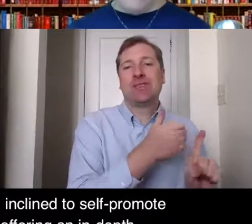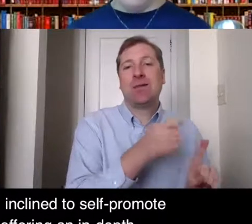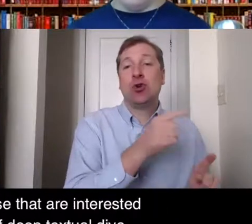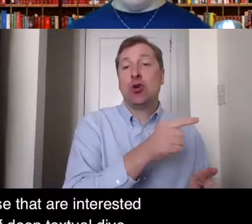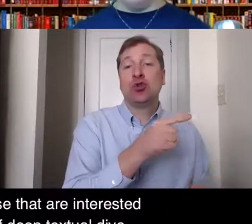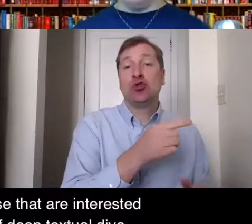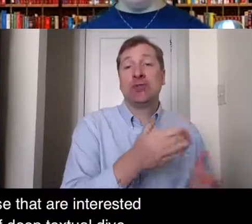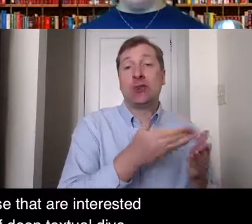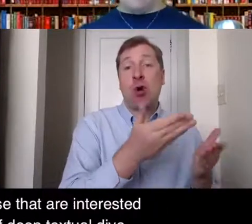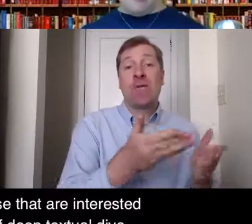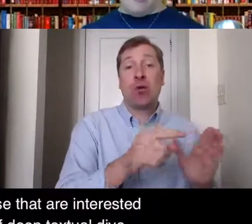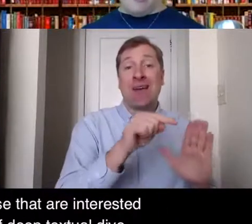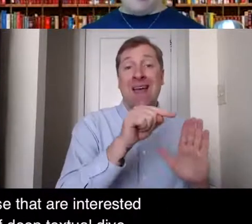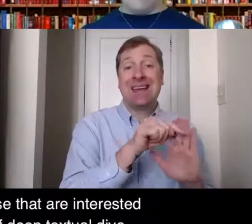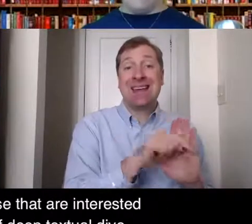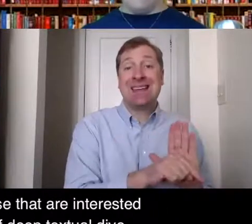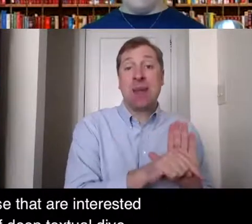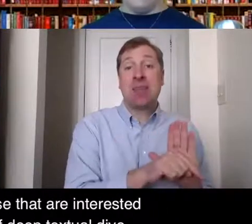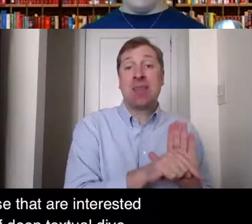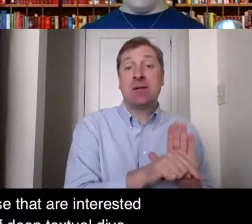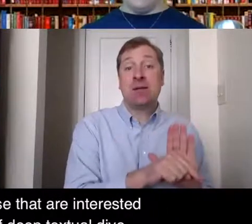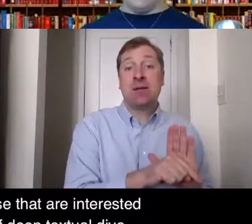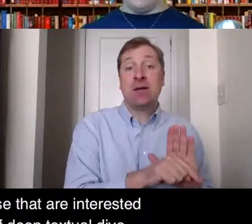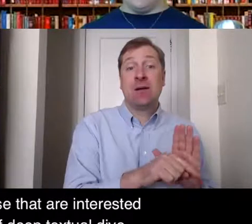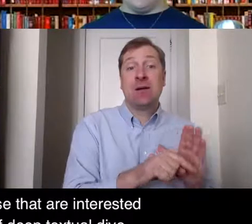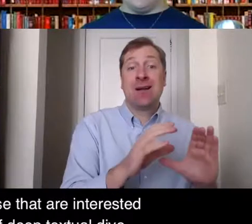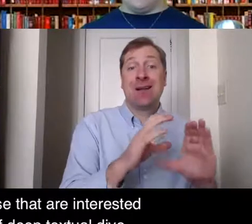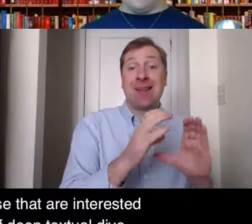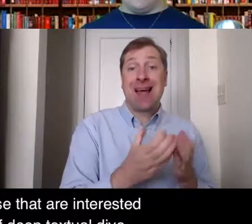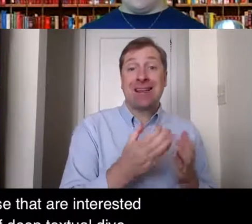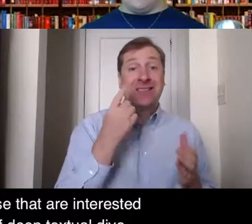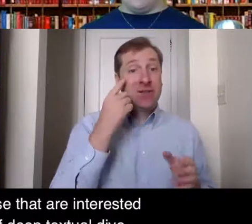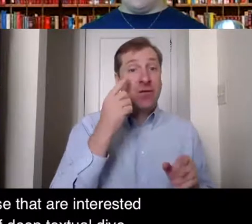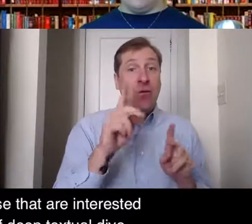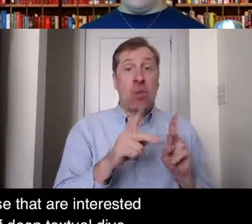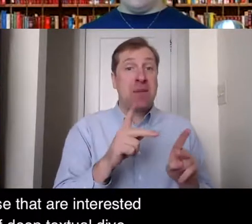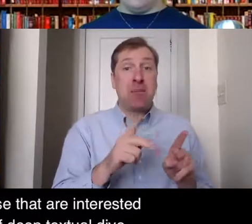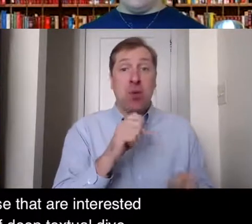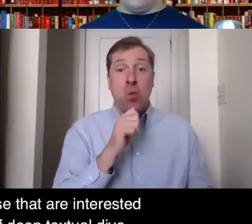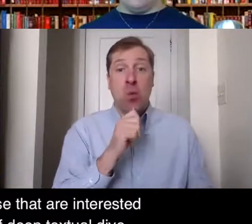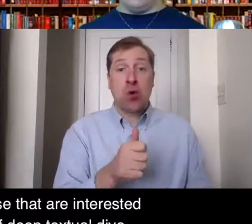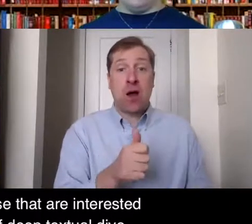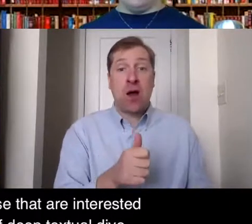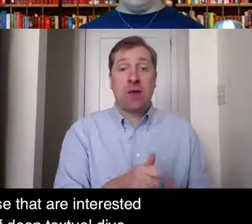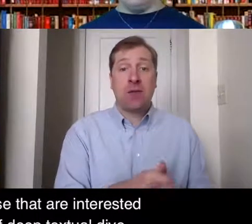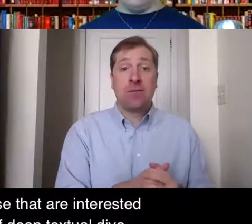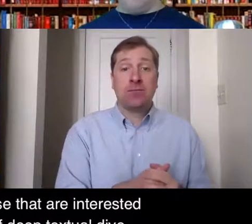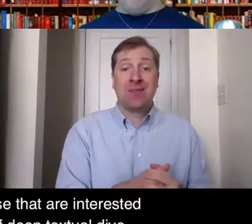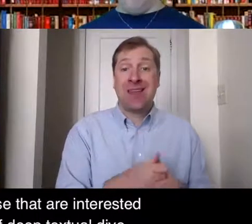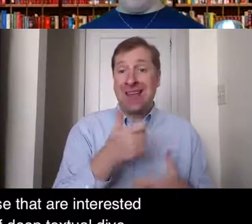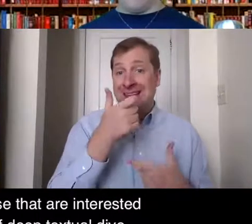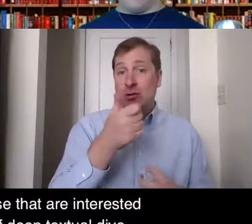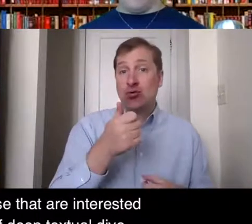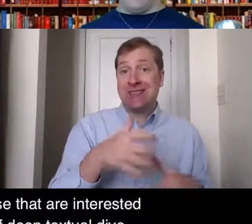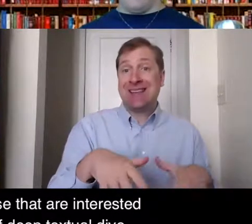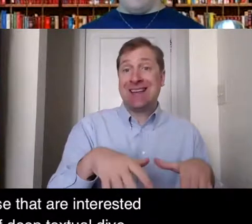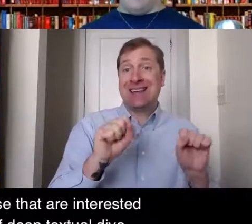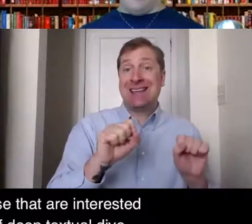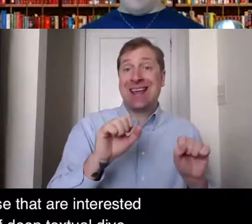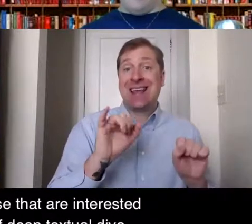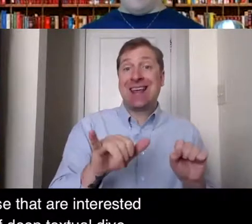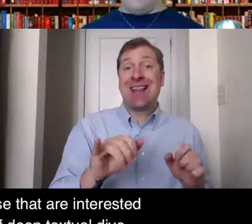in-depth textual series for those that are, you know, interested in taking that sort of